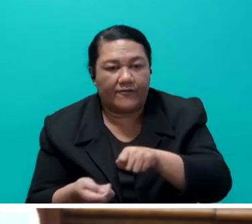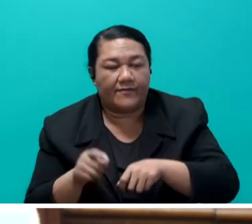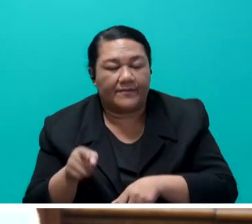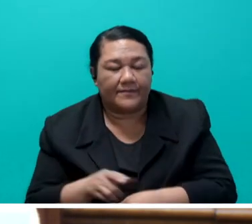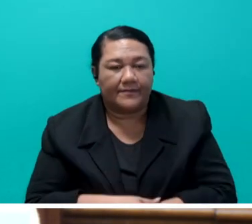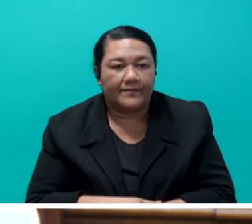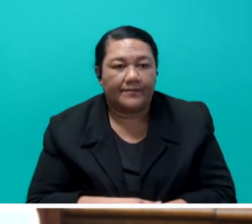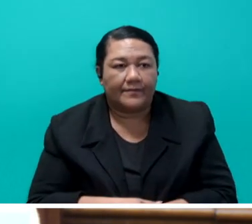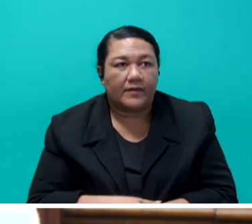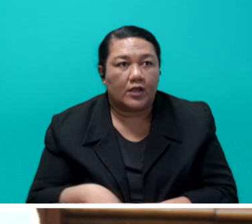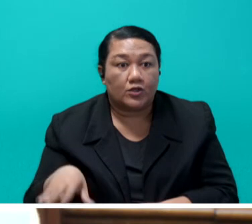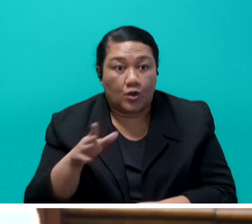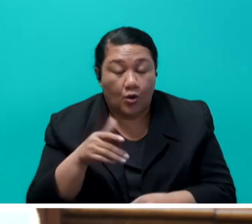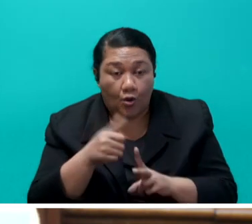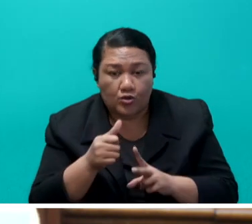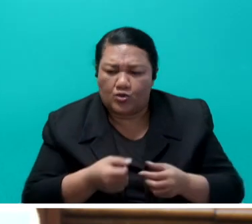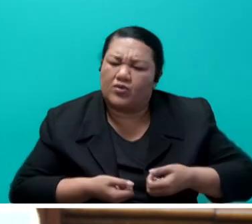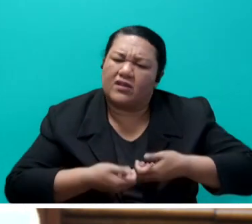to have their own views on this matter.